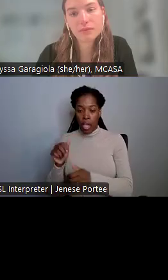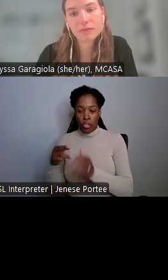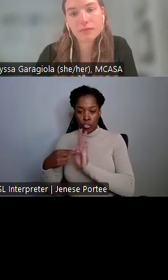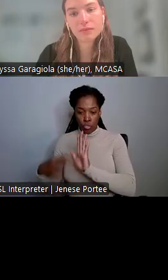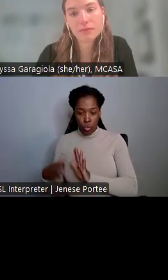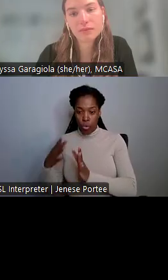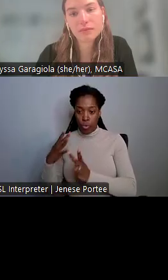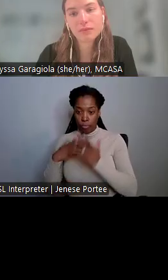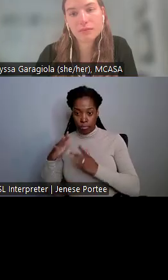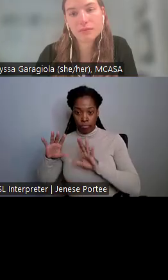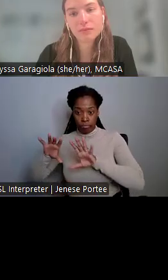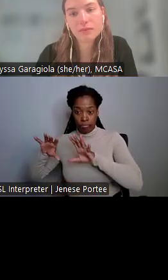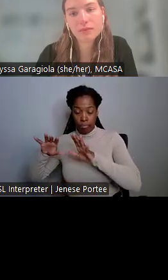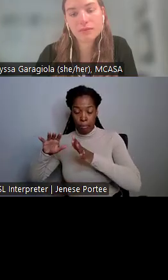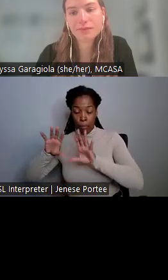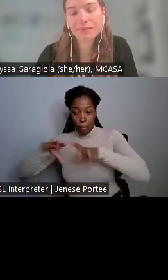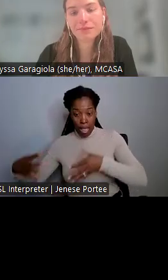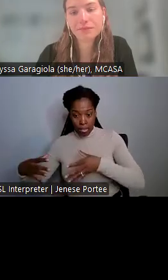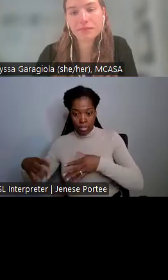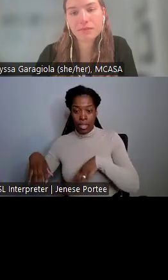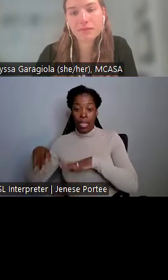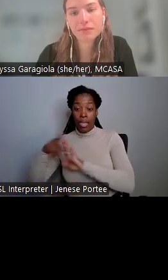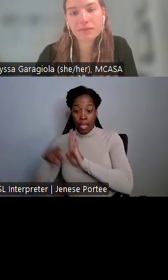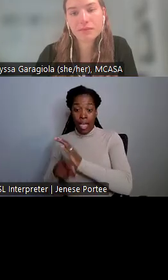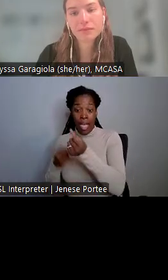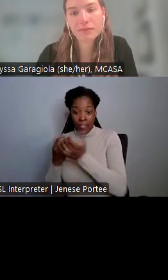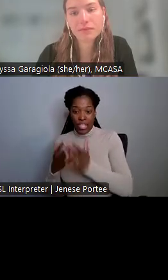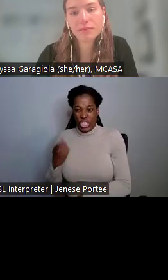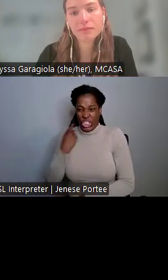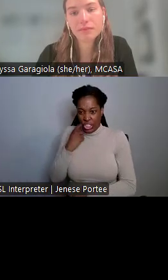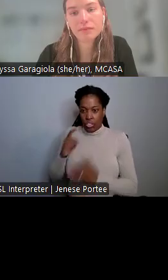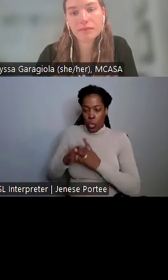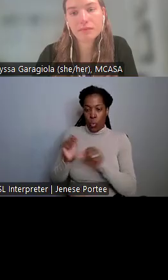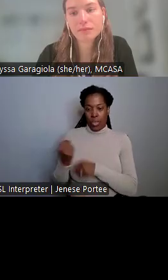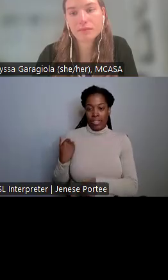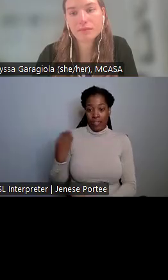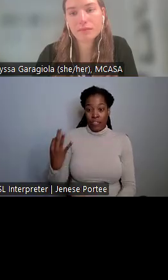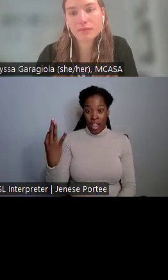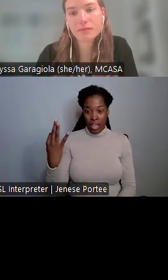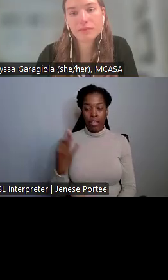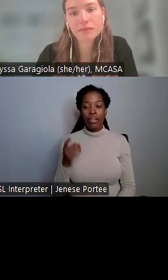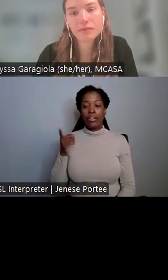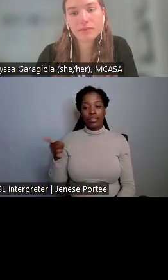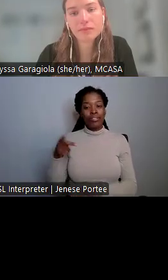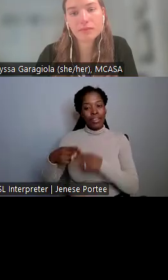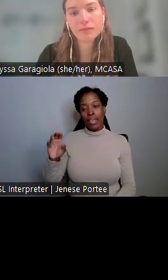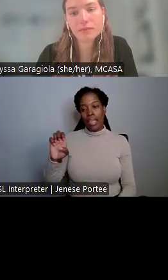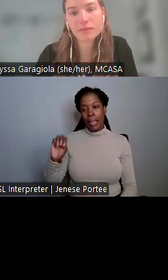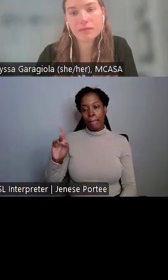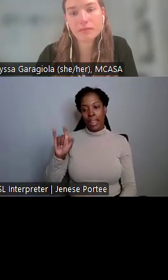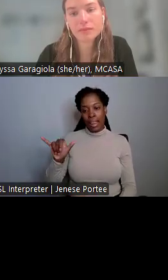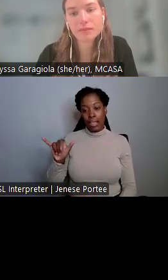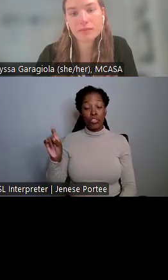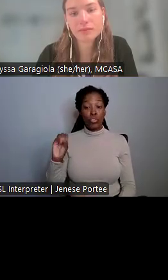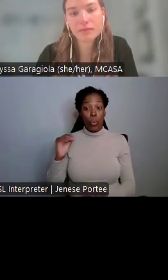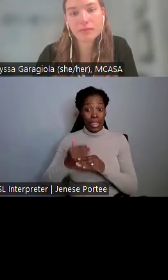this presentation, she will be presenting it. Her name is Emily. She's probably on the call today. So expect to see her